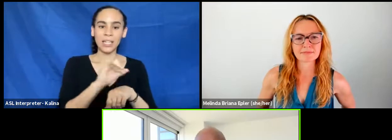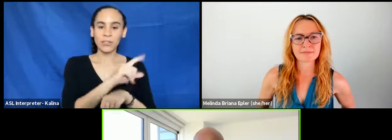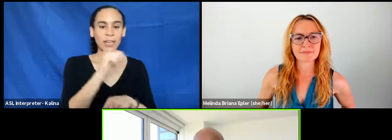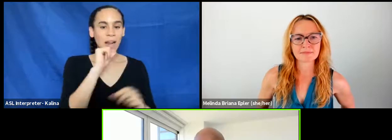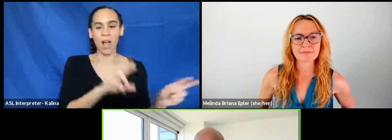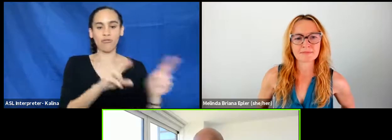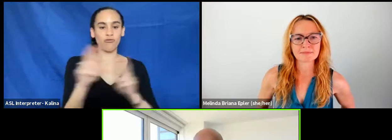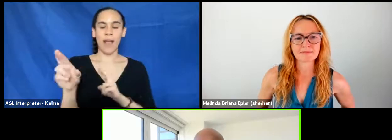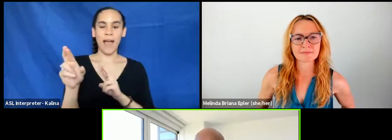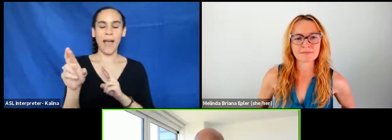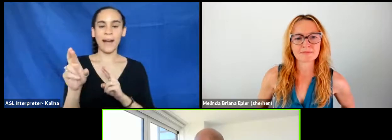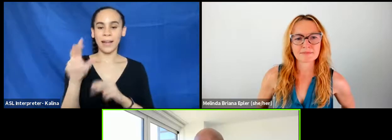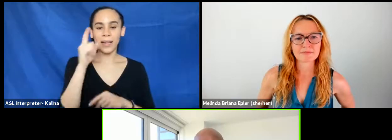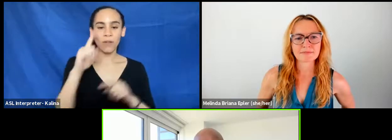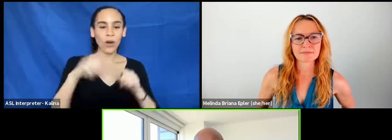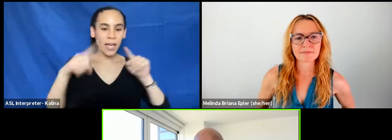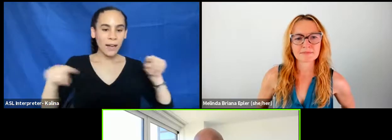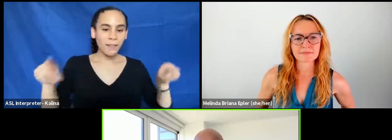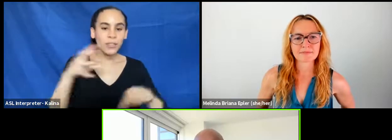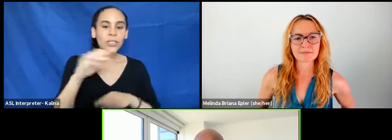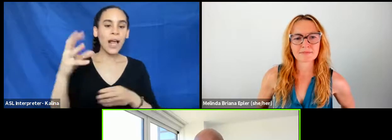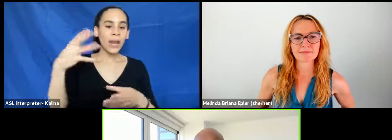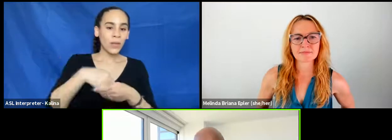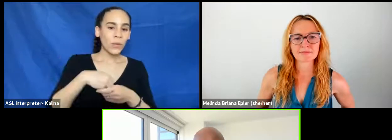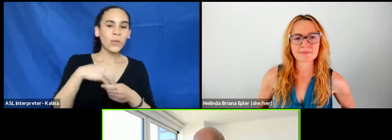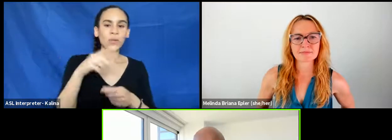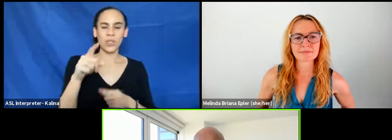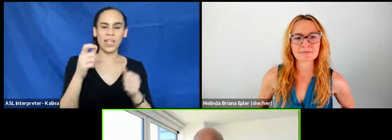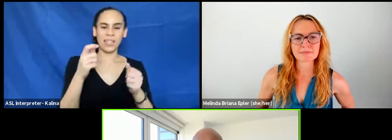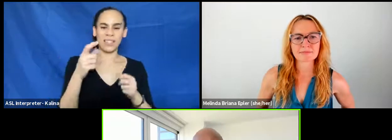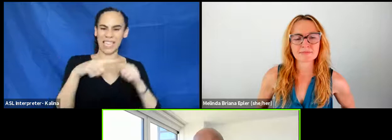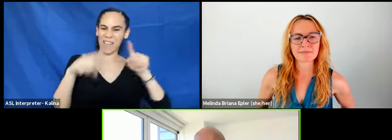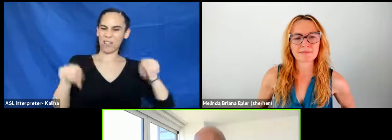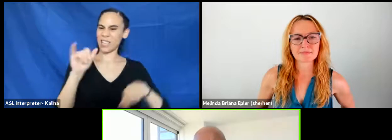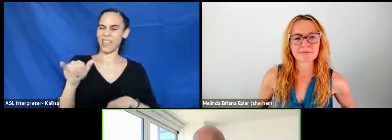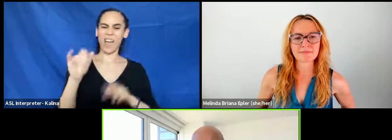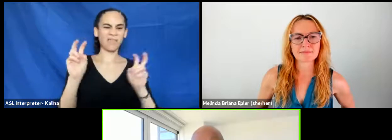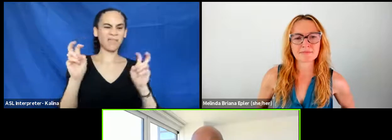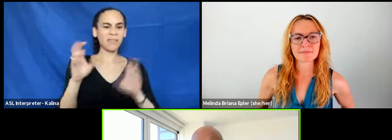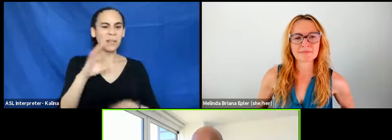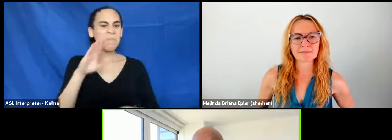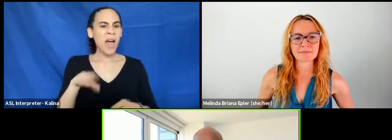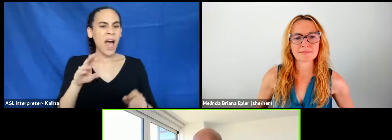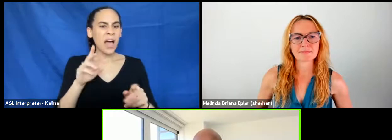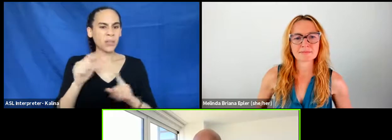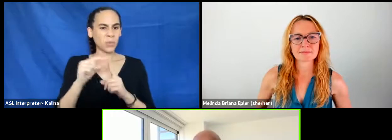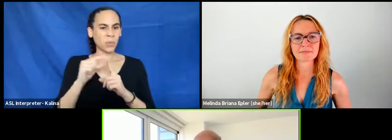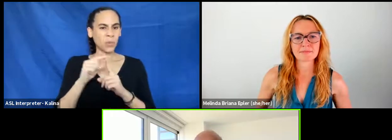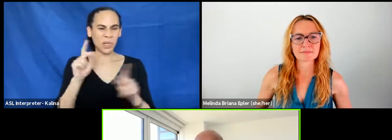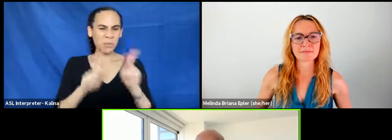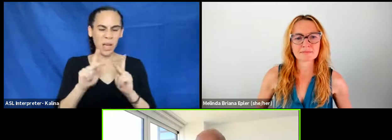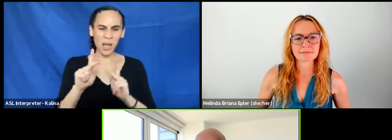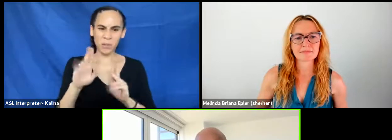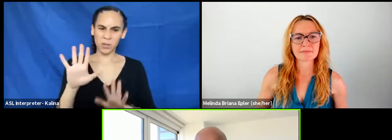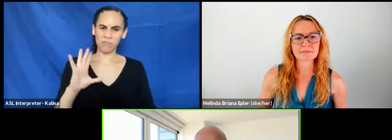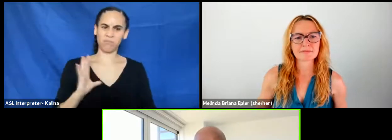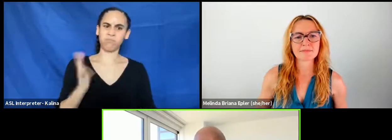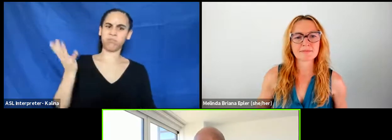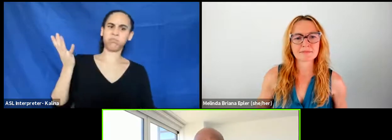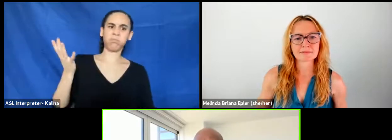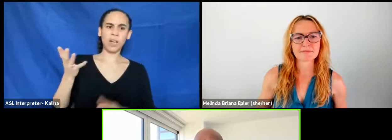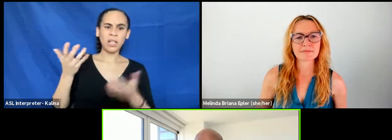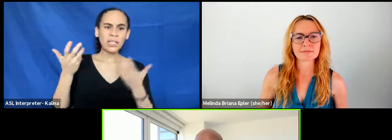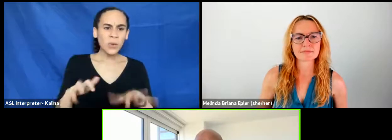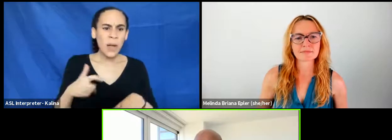people, Black and brown people in tech. Everybody was talking about tech is a meritocracy. How dare you come out here trying to change things? And that is a level